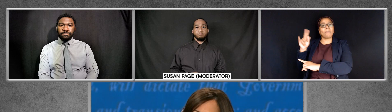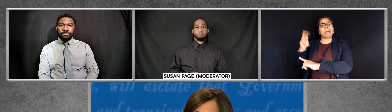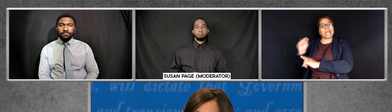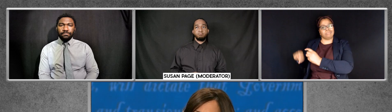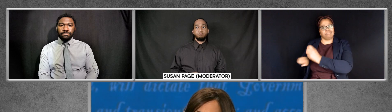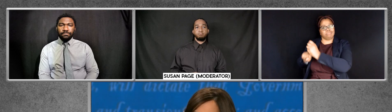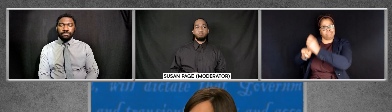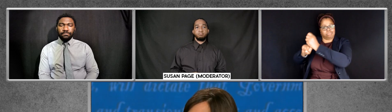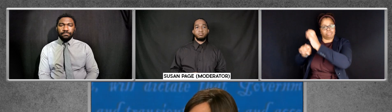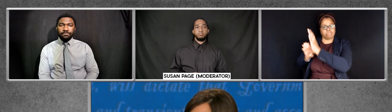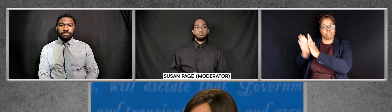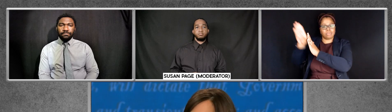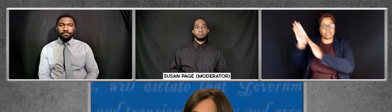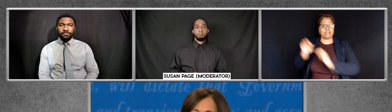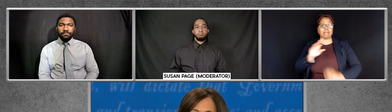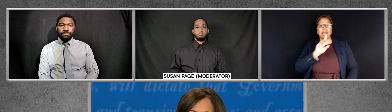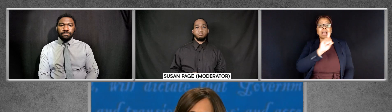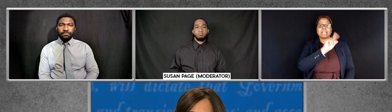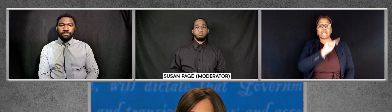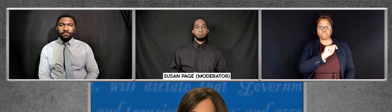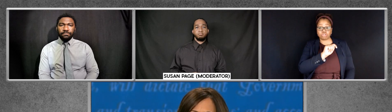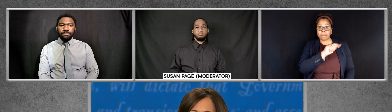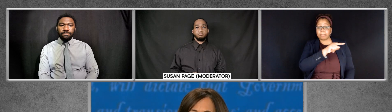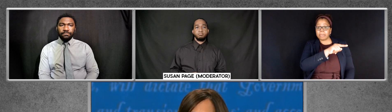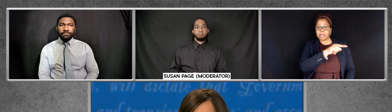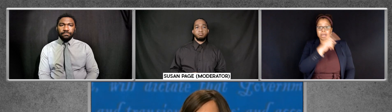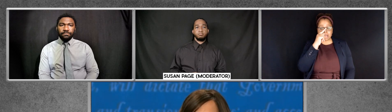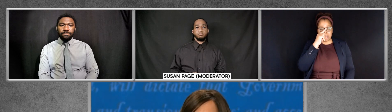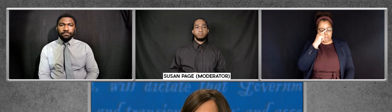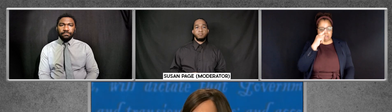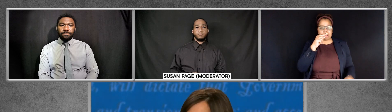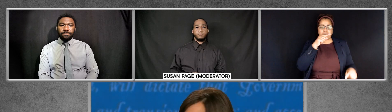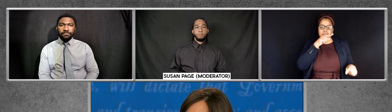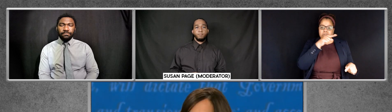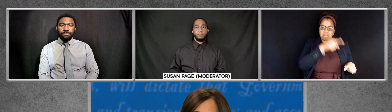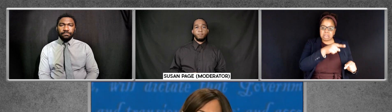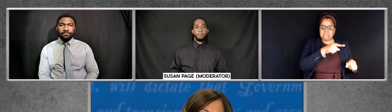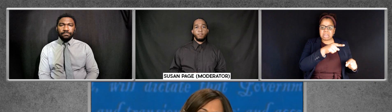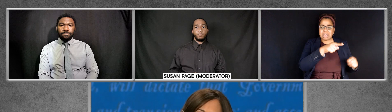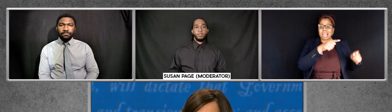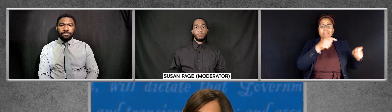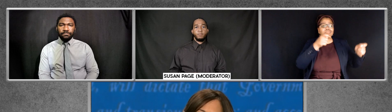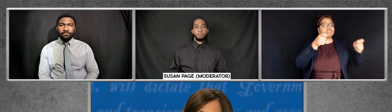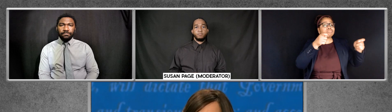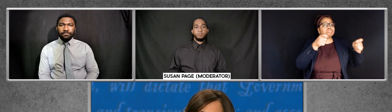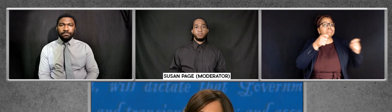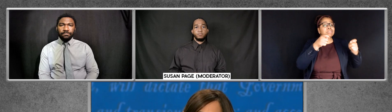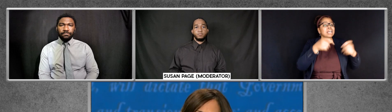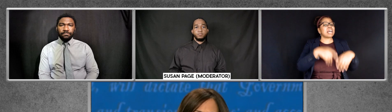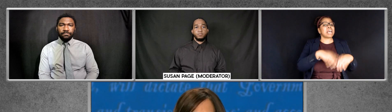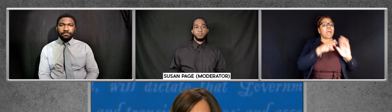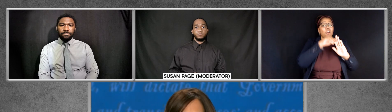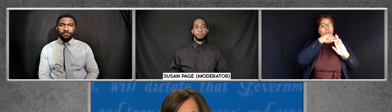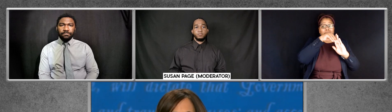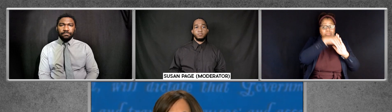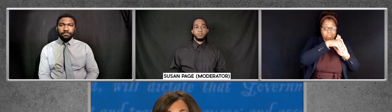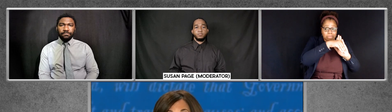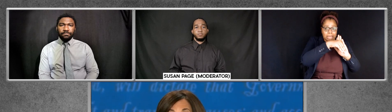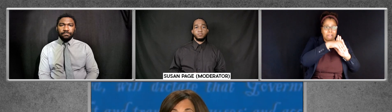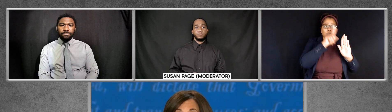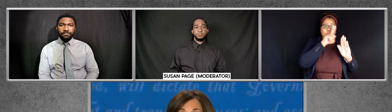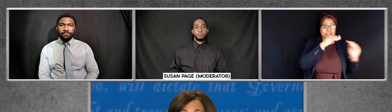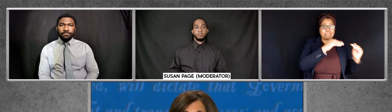Trump, who has reigned over a recession that is being compared to the Great Depression. On the one